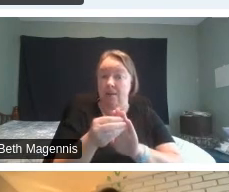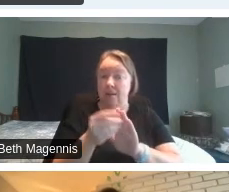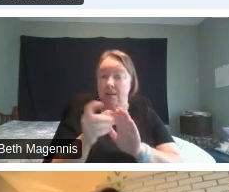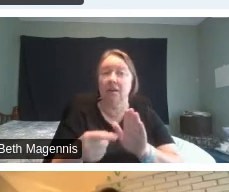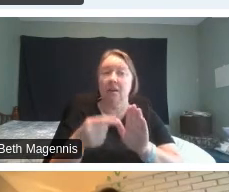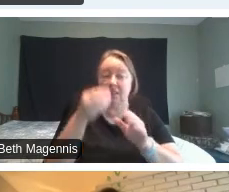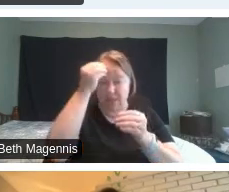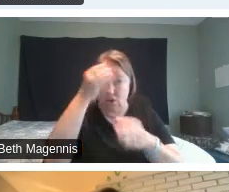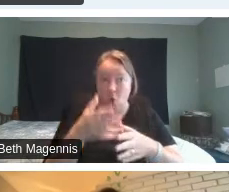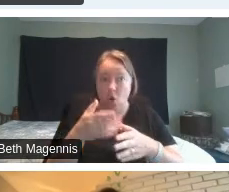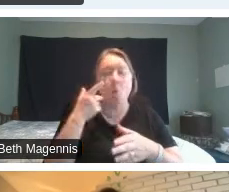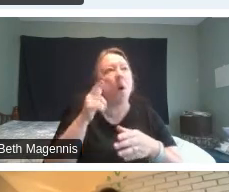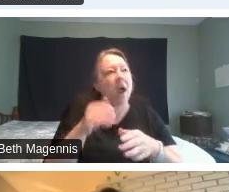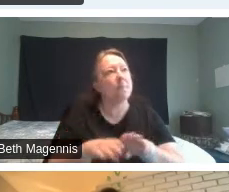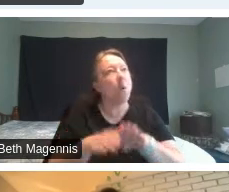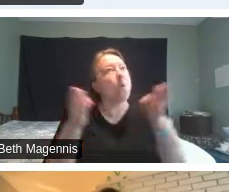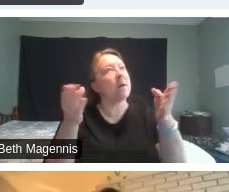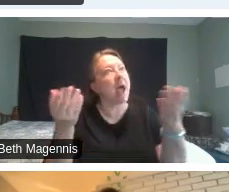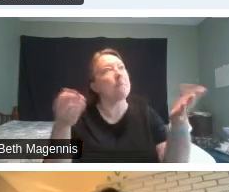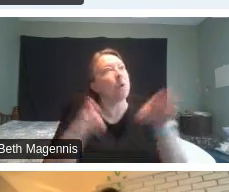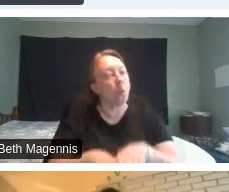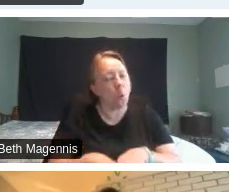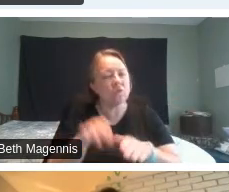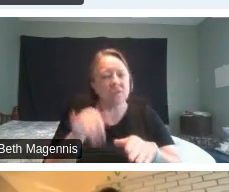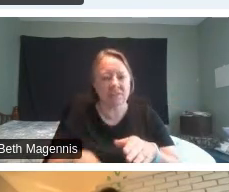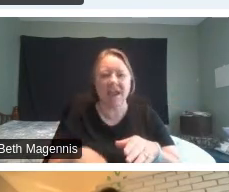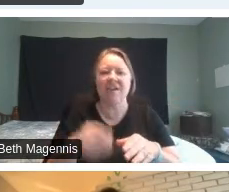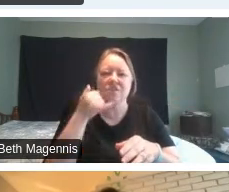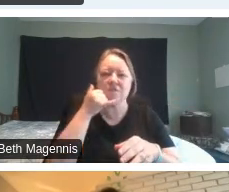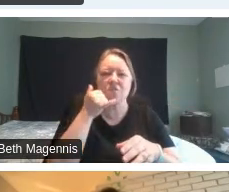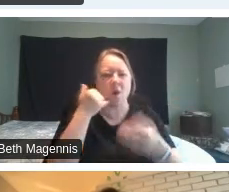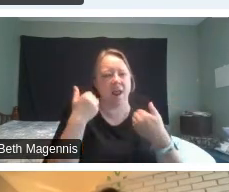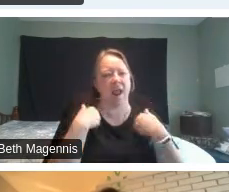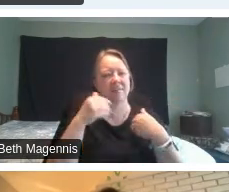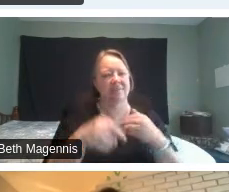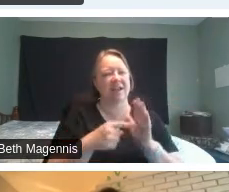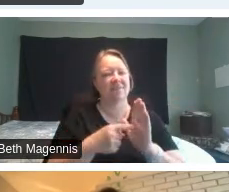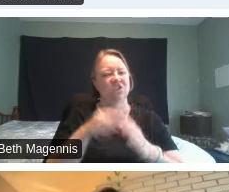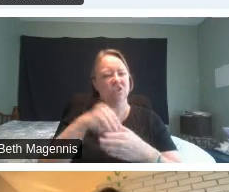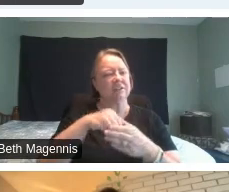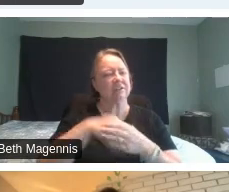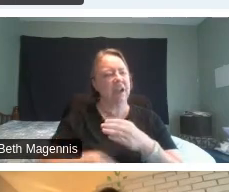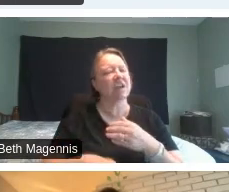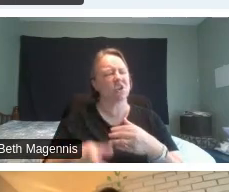and closed. So no, this is a built-in feature of your phone, and it's definitely good to use. So,